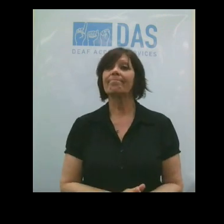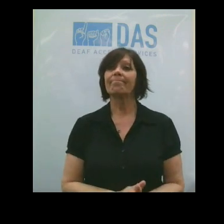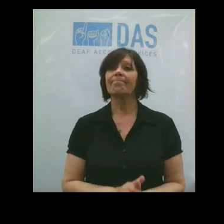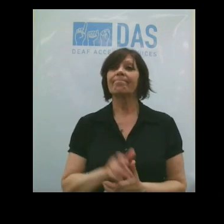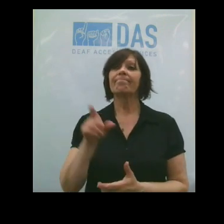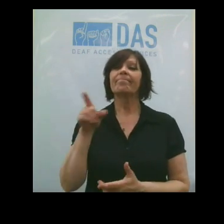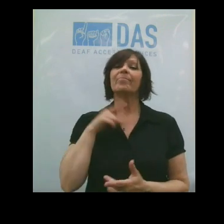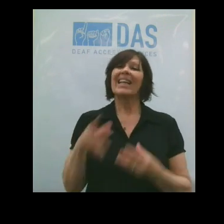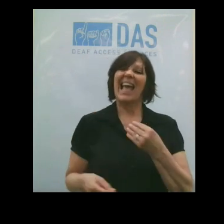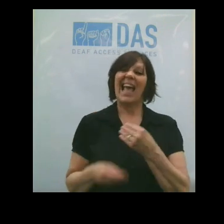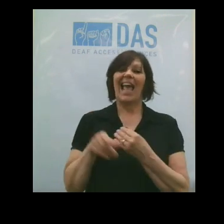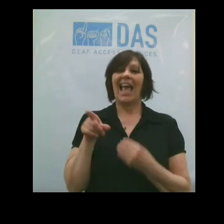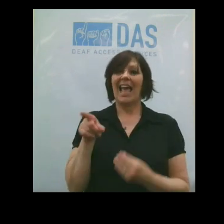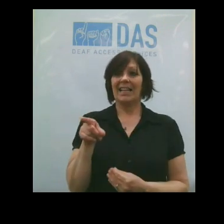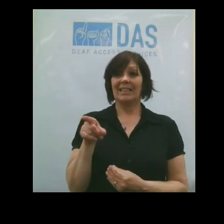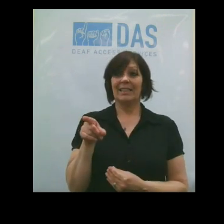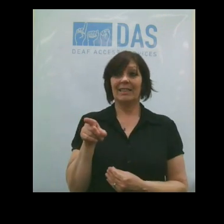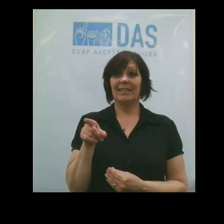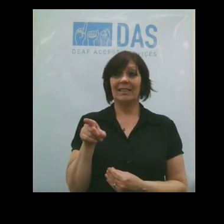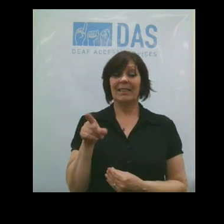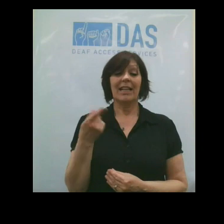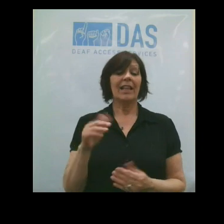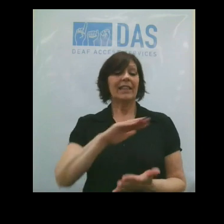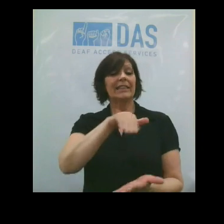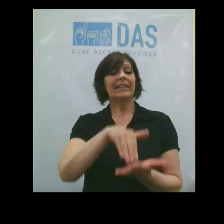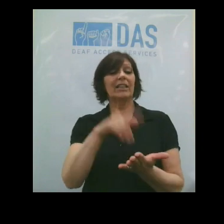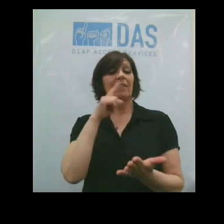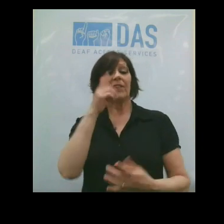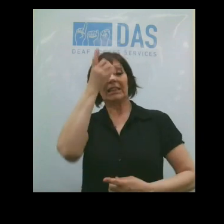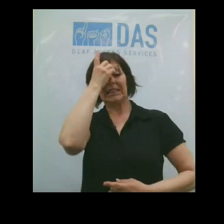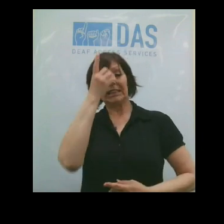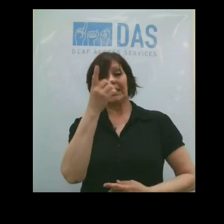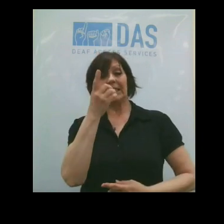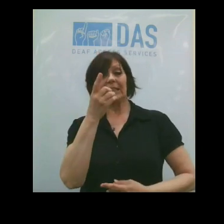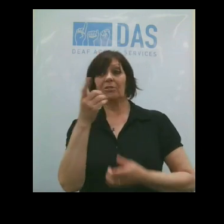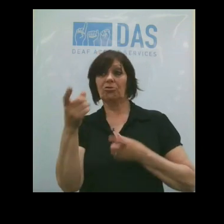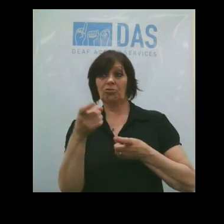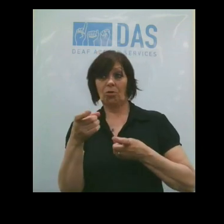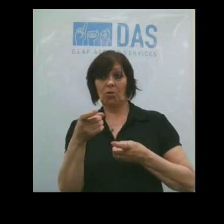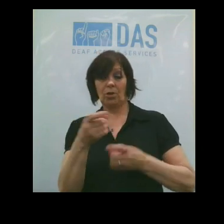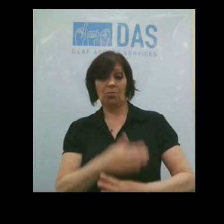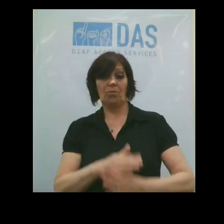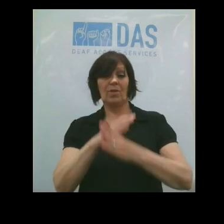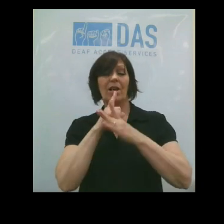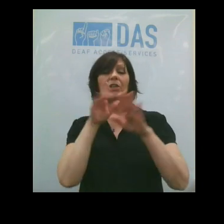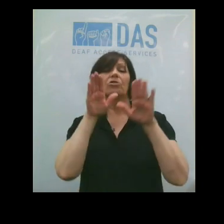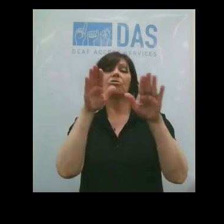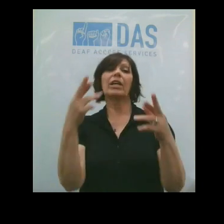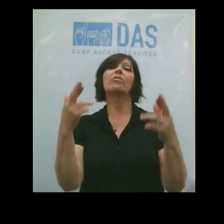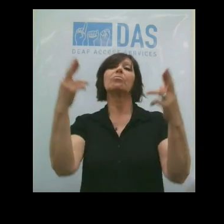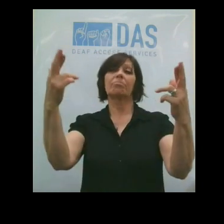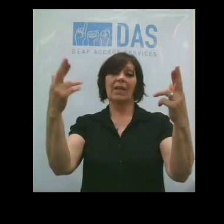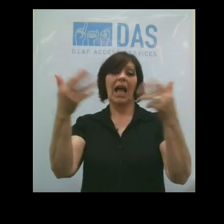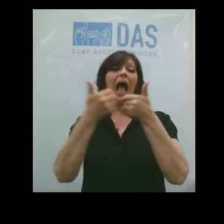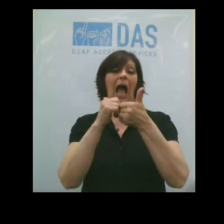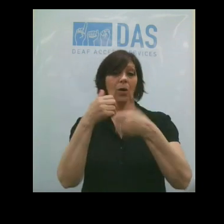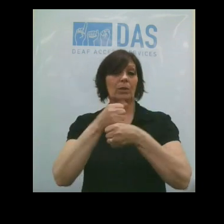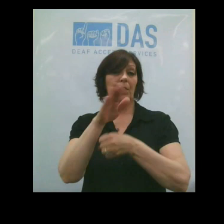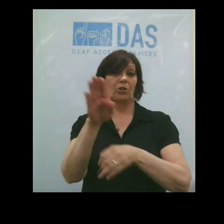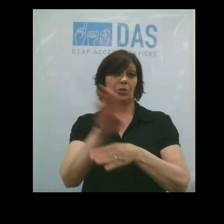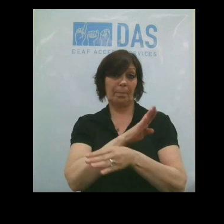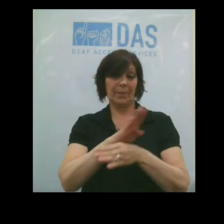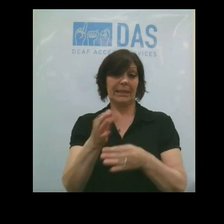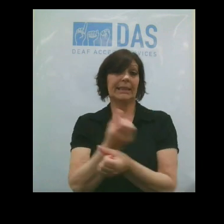if I could Yep. just add that the Centers for Disease Control and Prevention actually has some great recommendations about how to make your